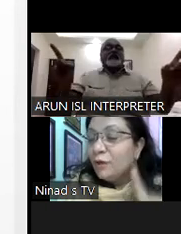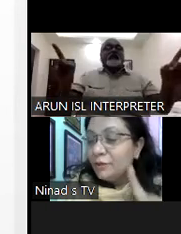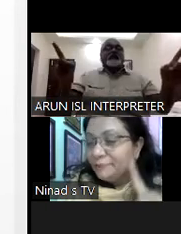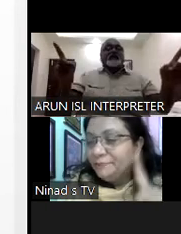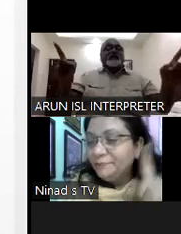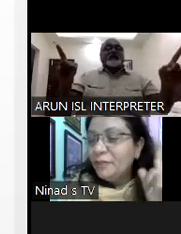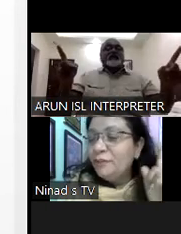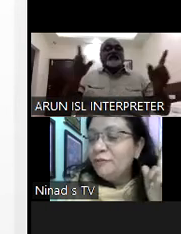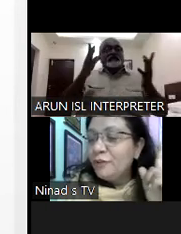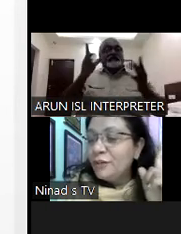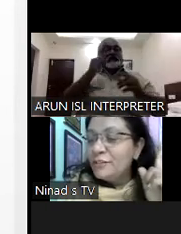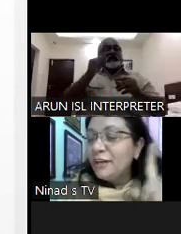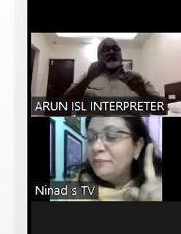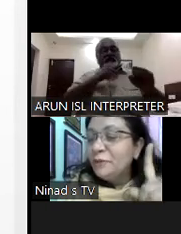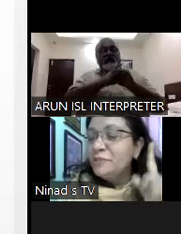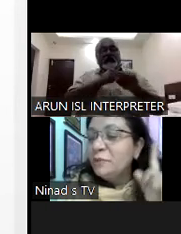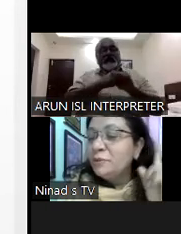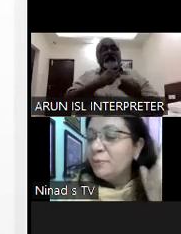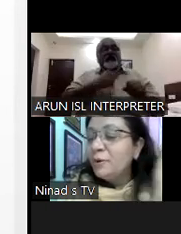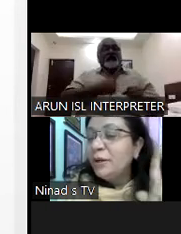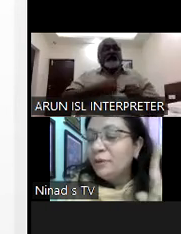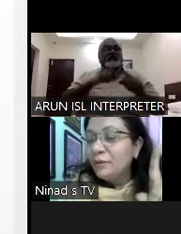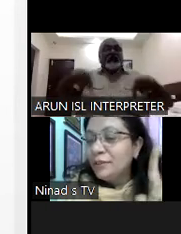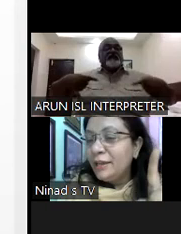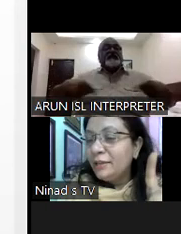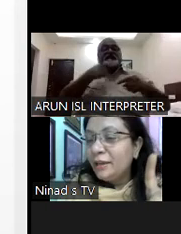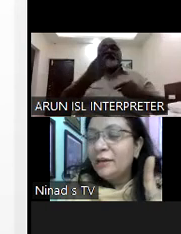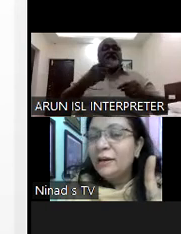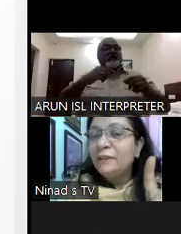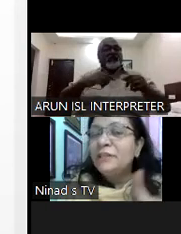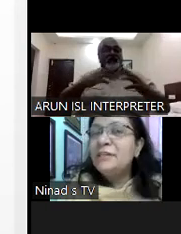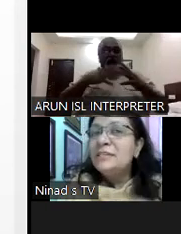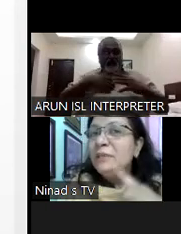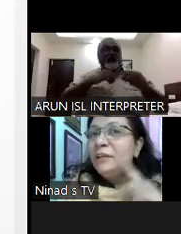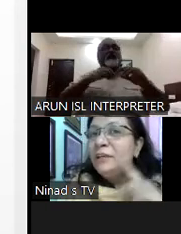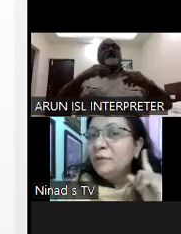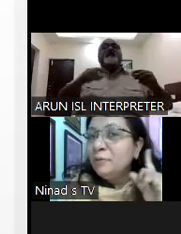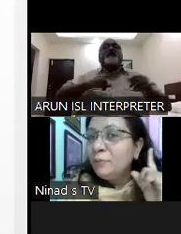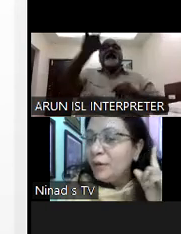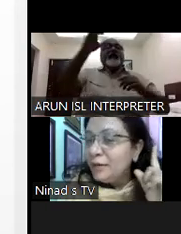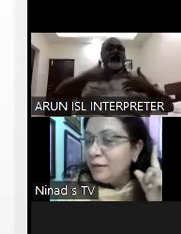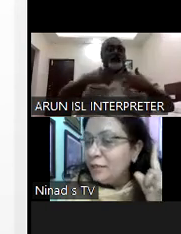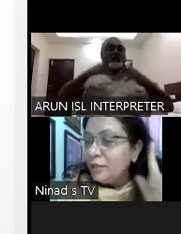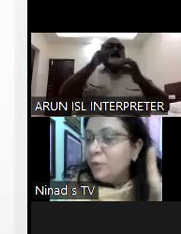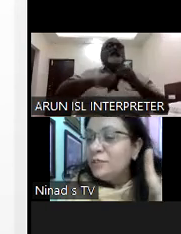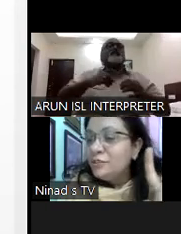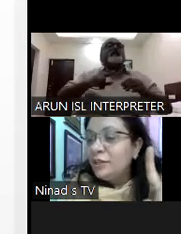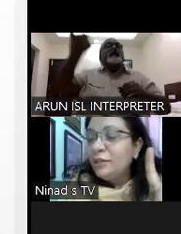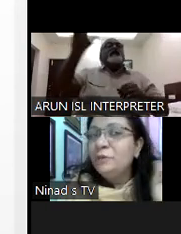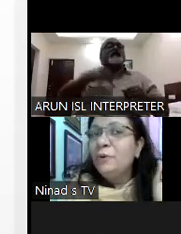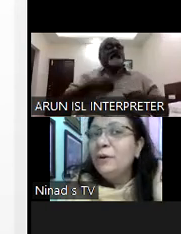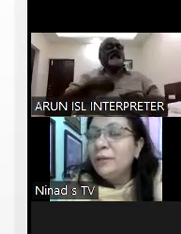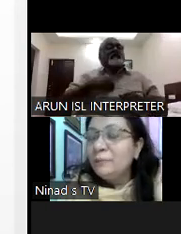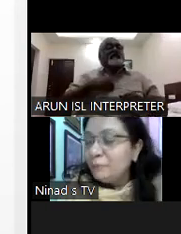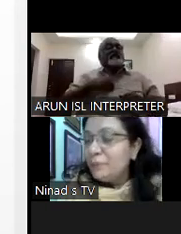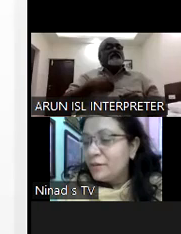who fought for his right because he want to board in the aircraft. Similarly, if you want to board in a local train, you want